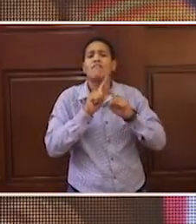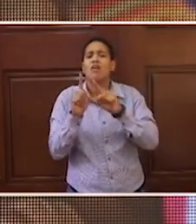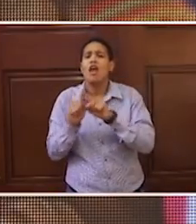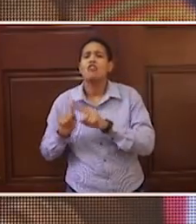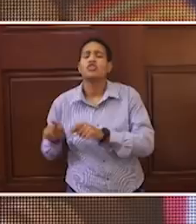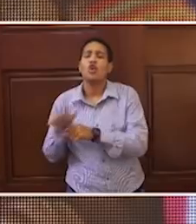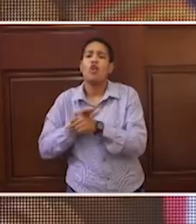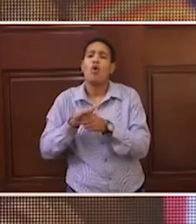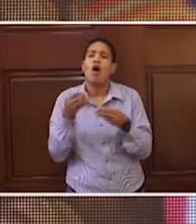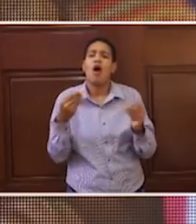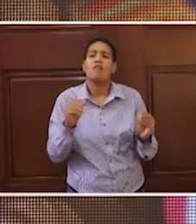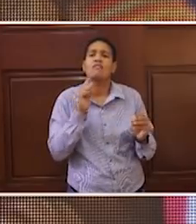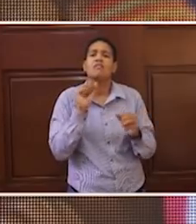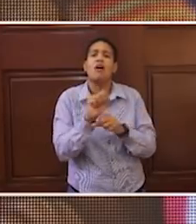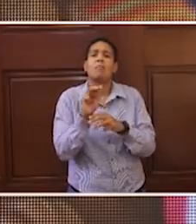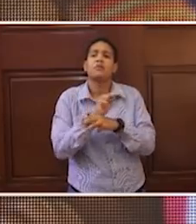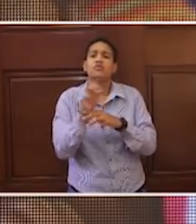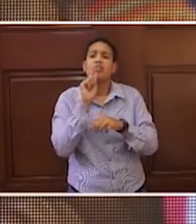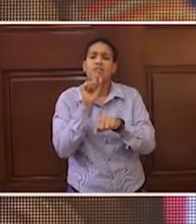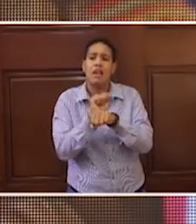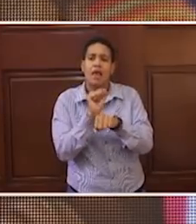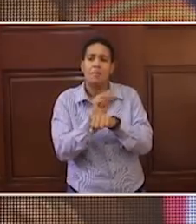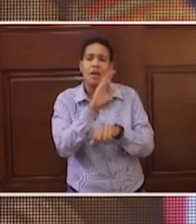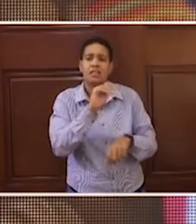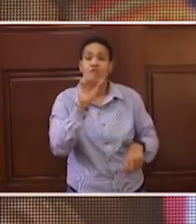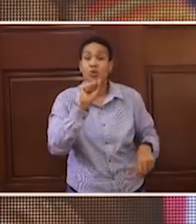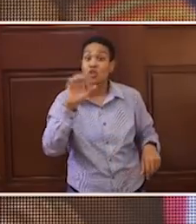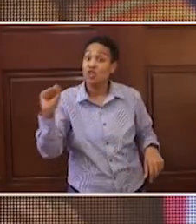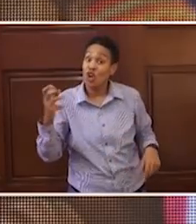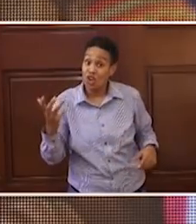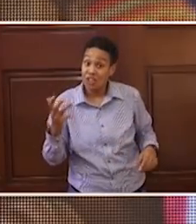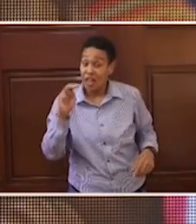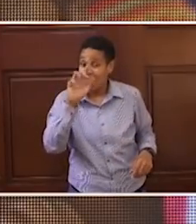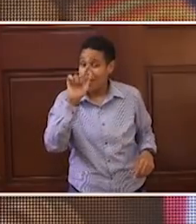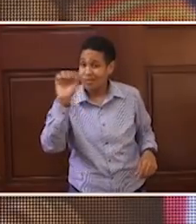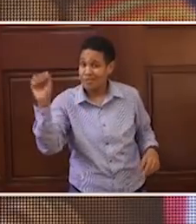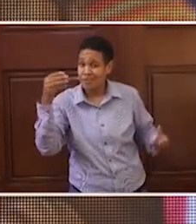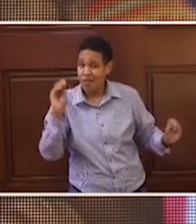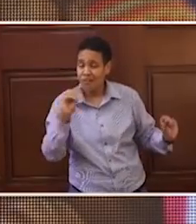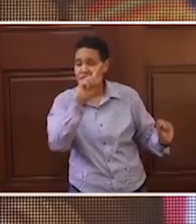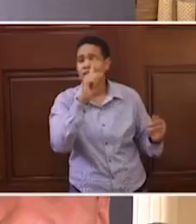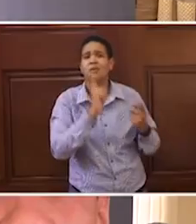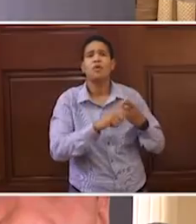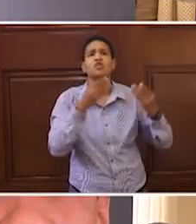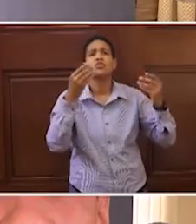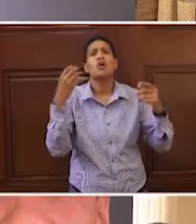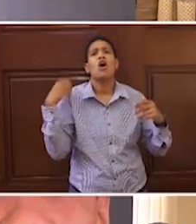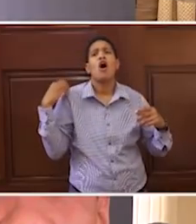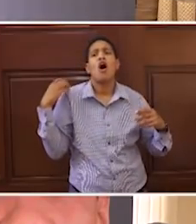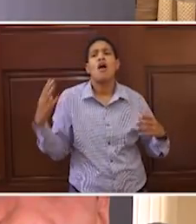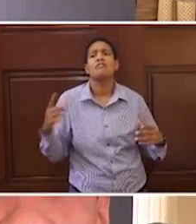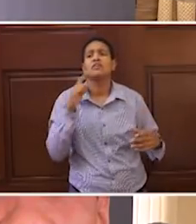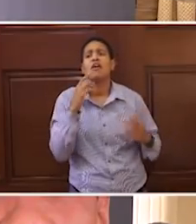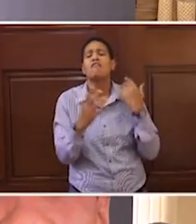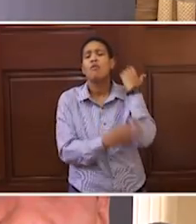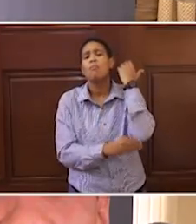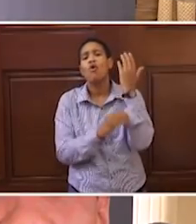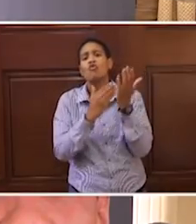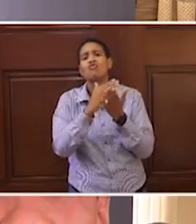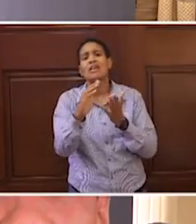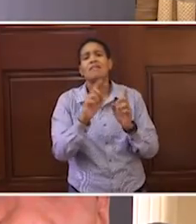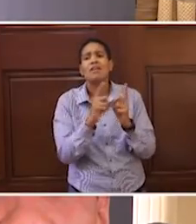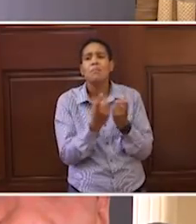local offices of the Ministry of Labour and Social Security and the local offices or officers of the poor relief